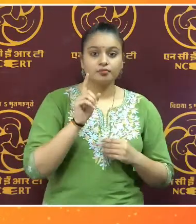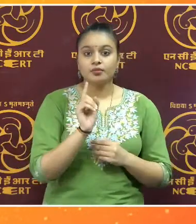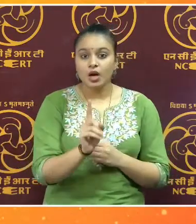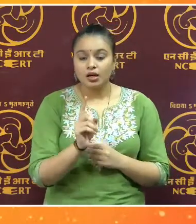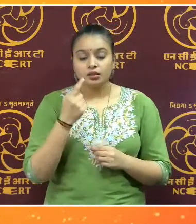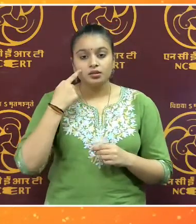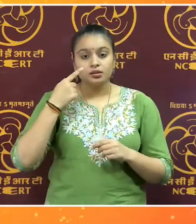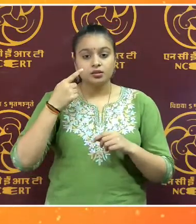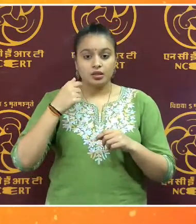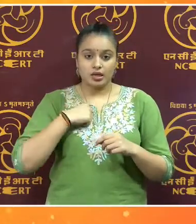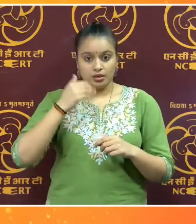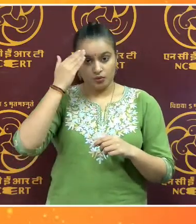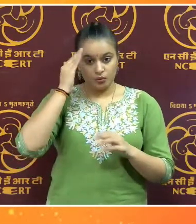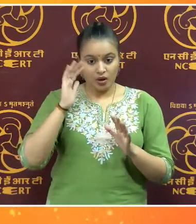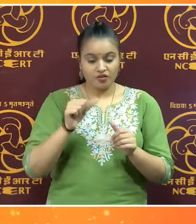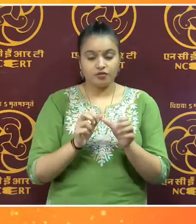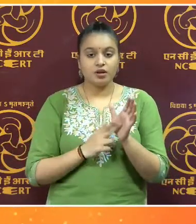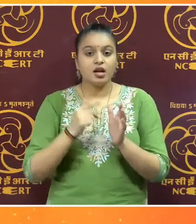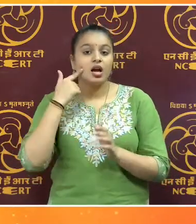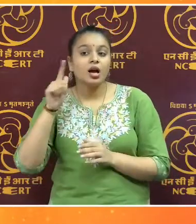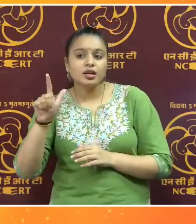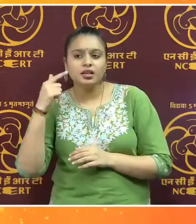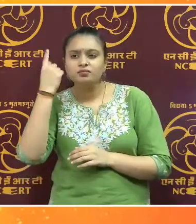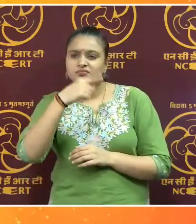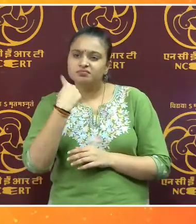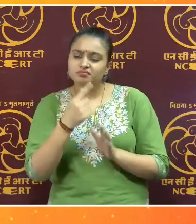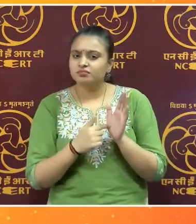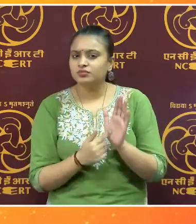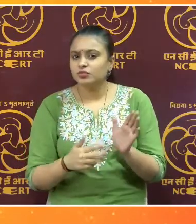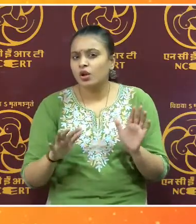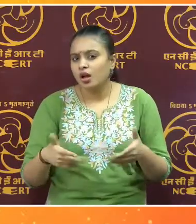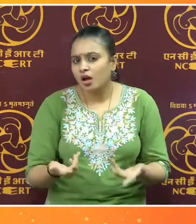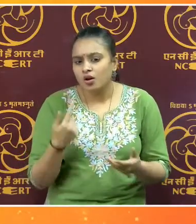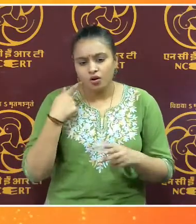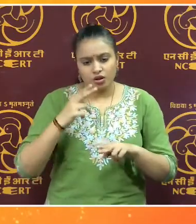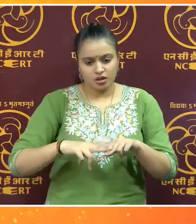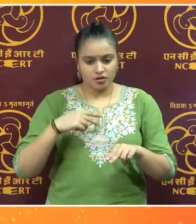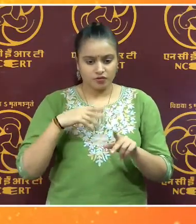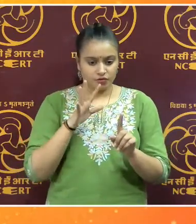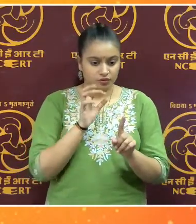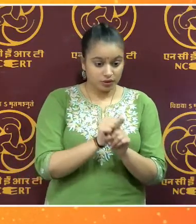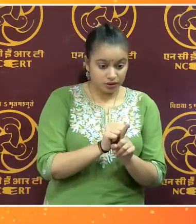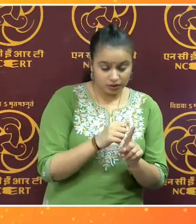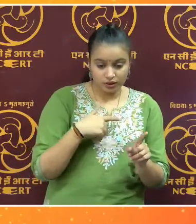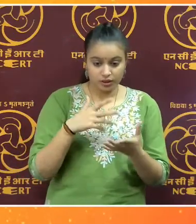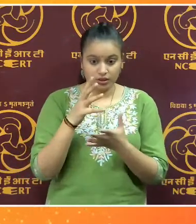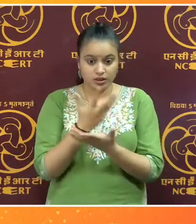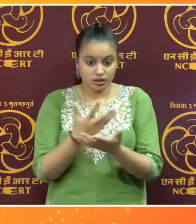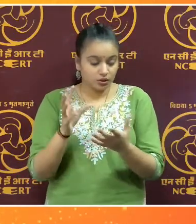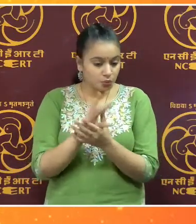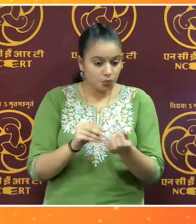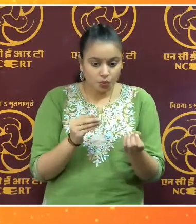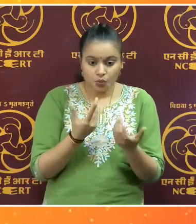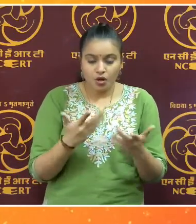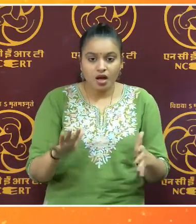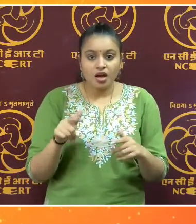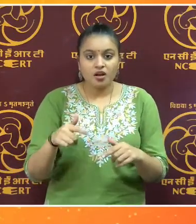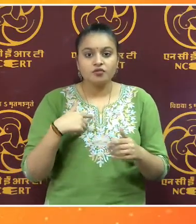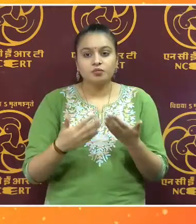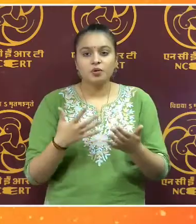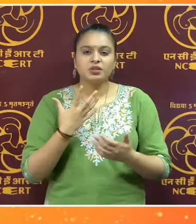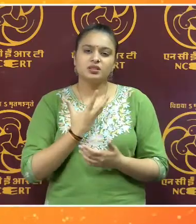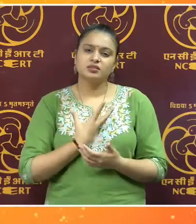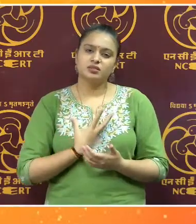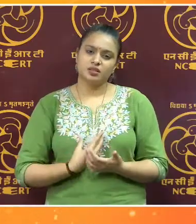that how will Mr. Anil's face will look like when he will discover the theft. He will show only a touch of